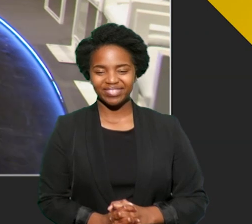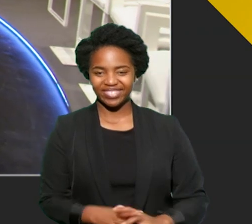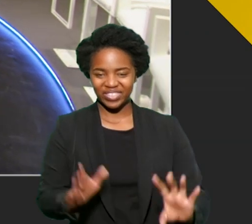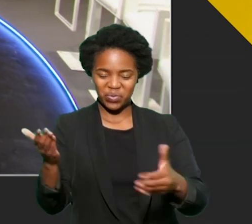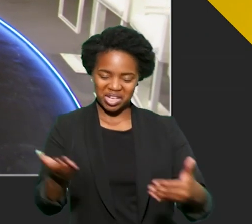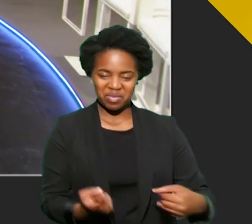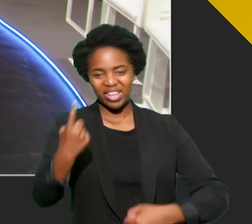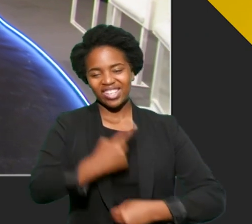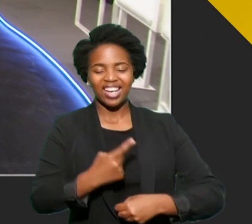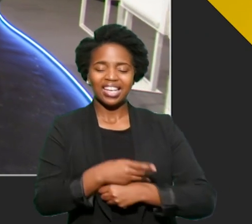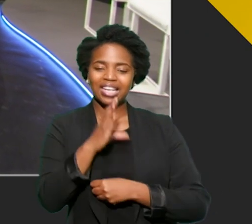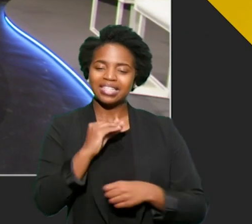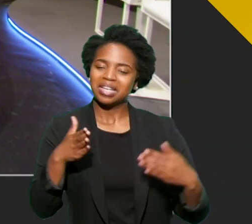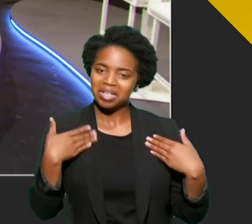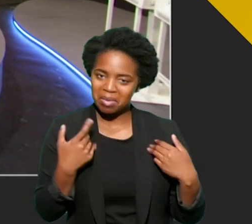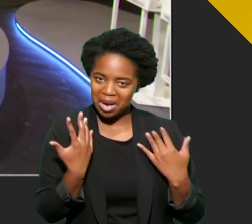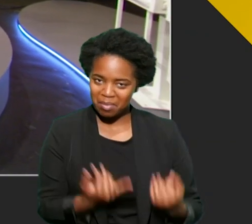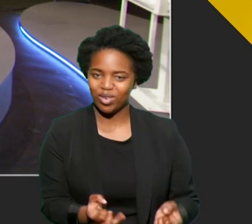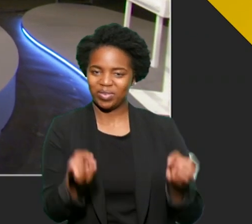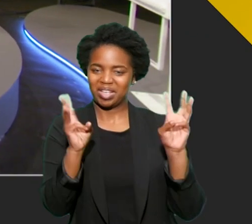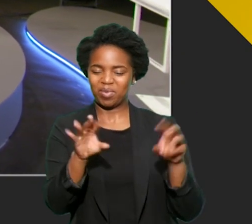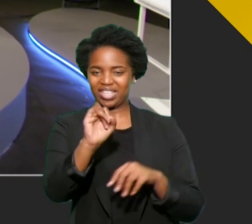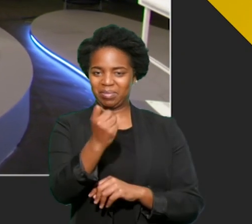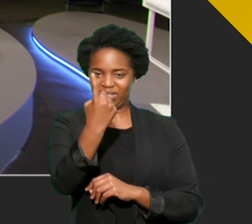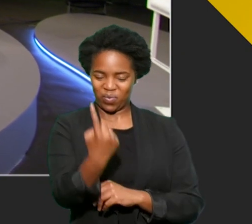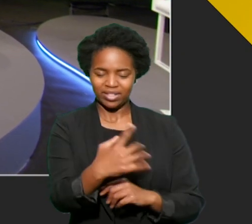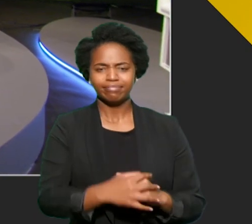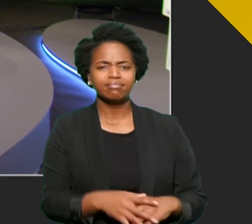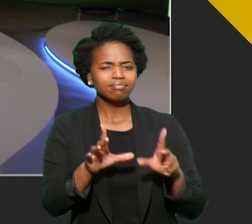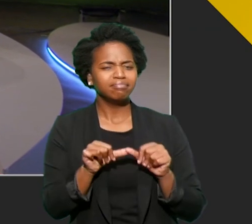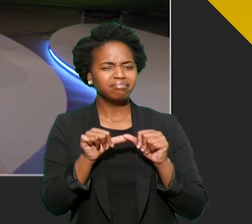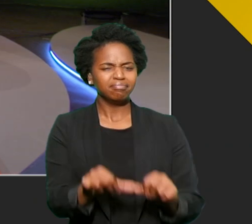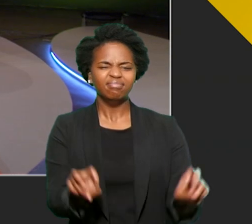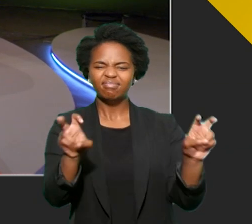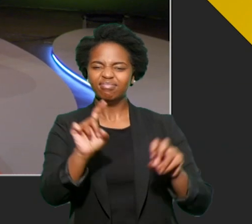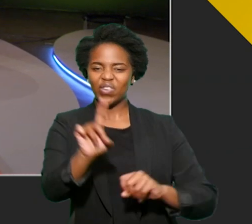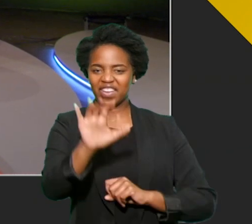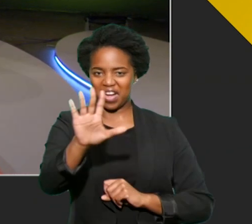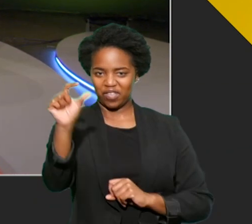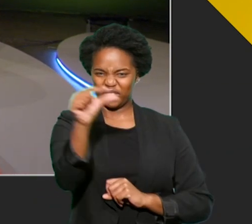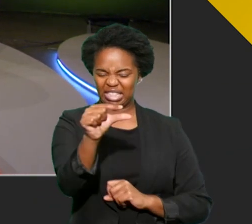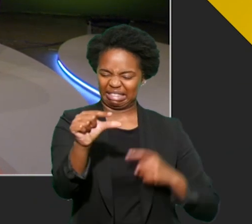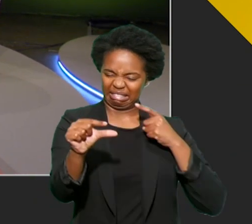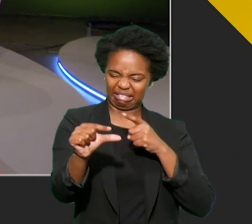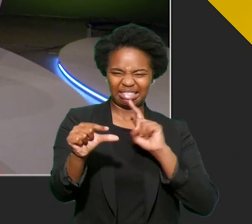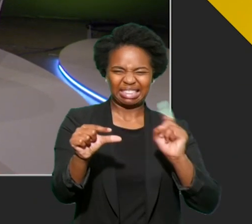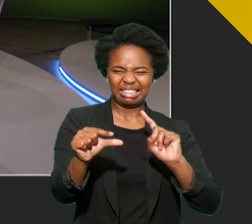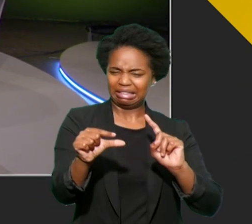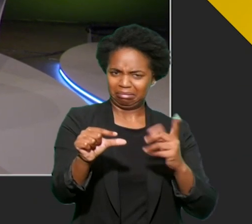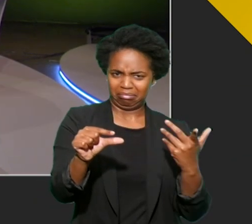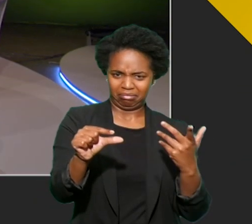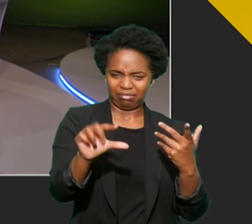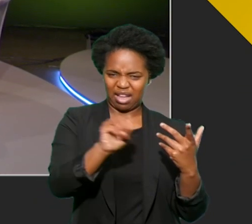Welcome back to Daily Thetha. Siyajabula ukuthi usahleli nathi la ku SABC 1 as we continue the conversation talking about 5G and what role does it play